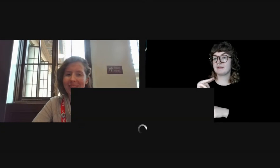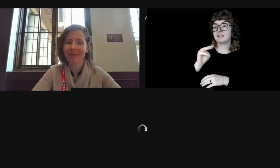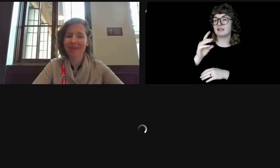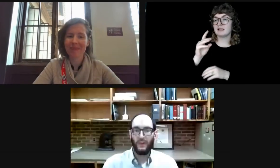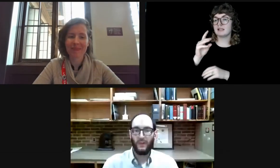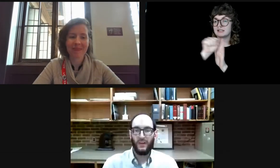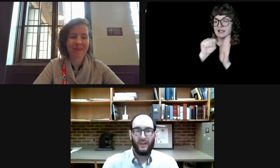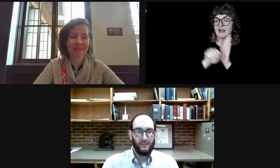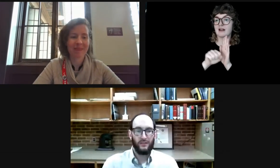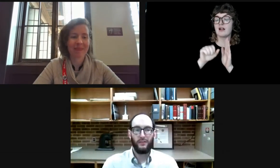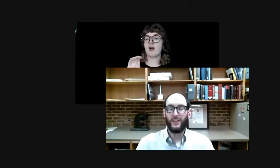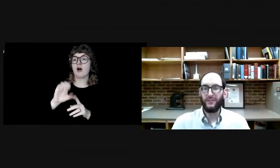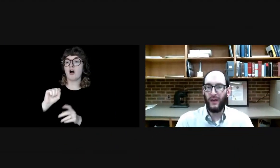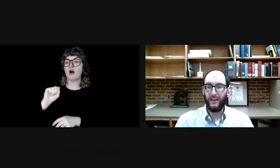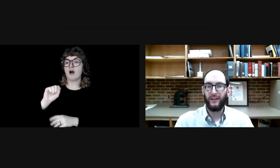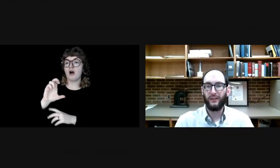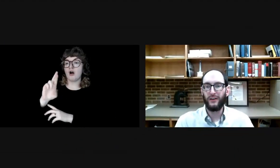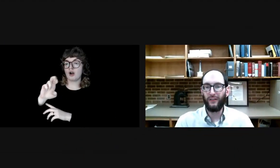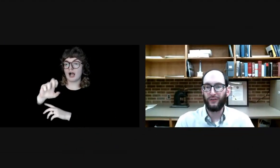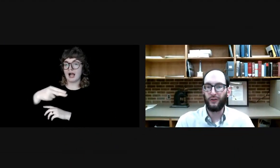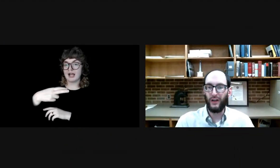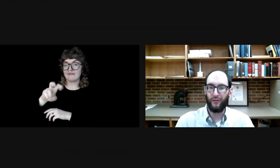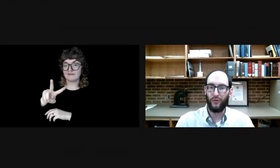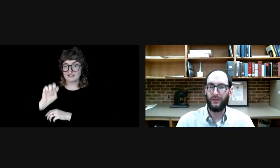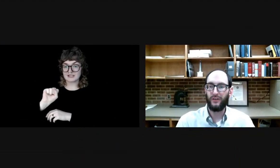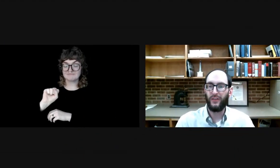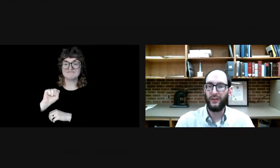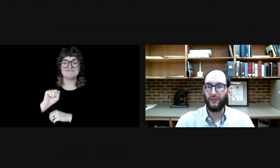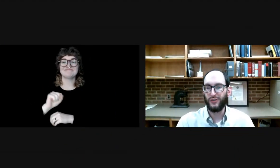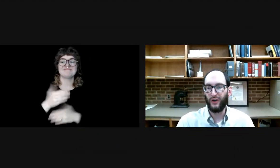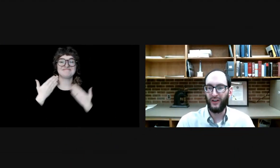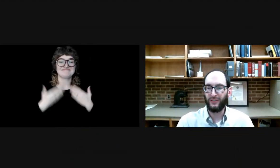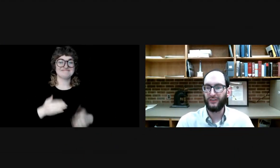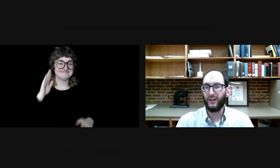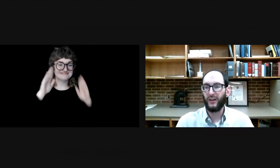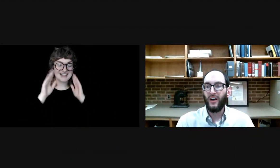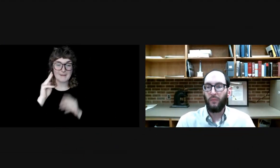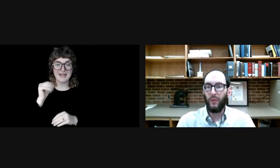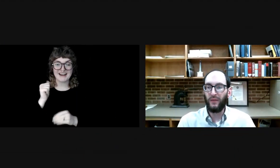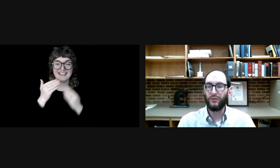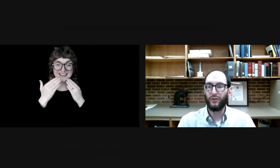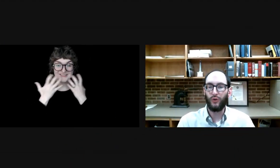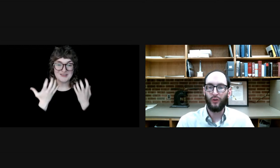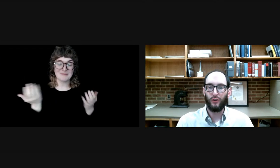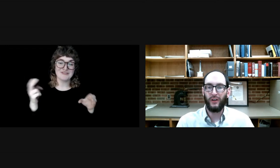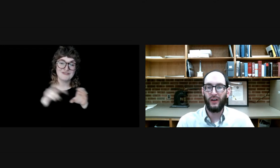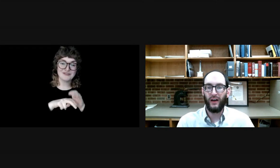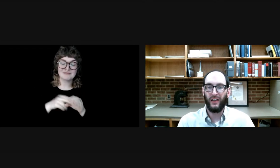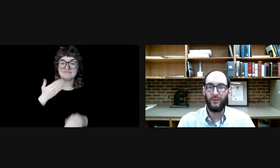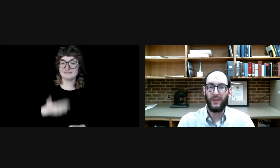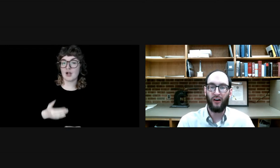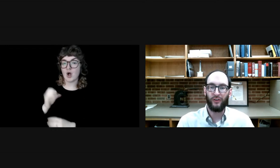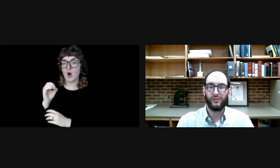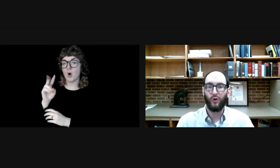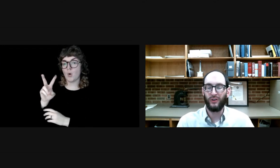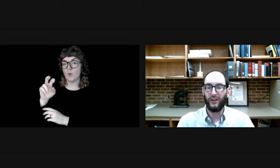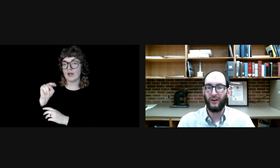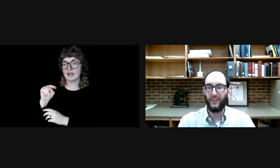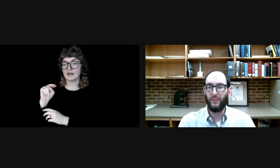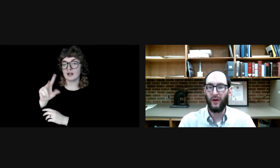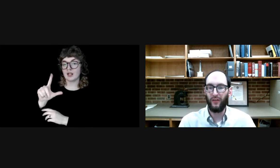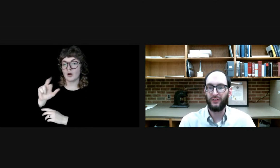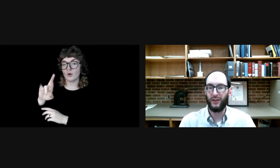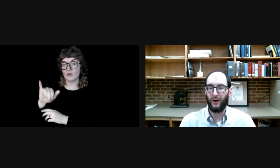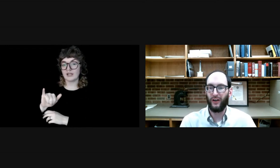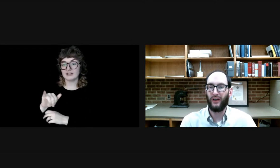Owen. Thank you, Maddie. Good afternoon, everyone. Thank you for joining us. My name is Owen Lurie. I am the Outreach Coordinator